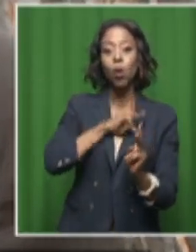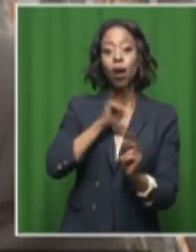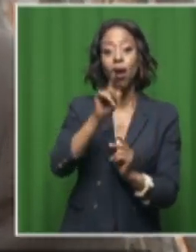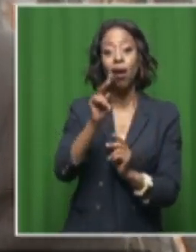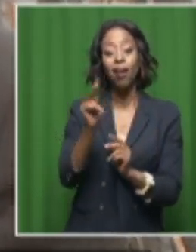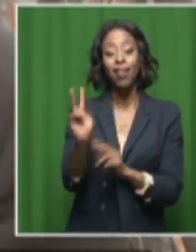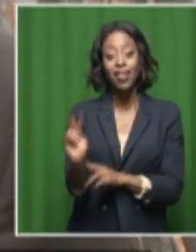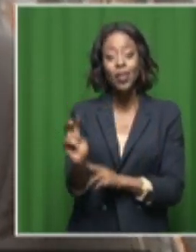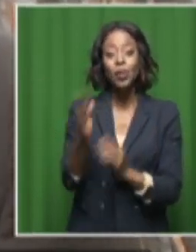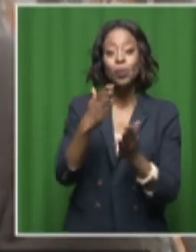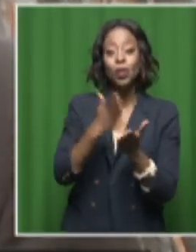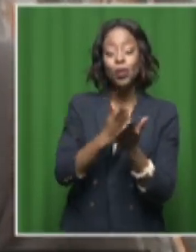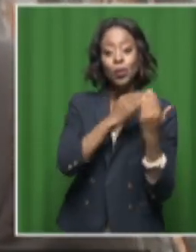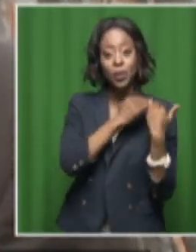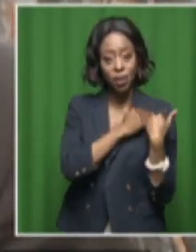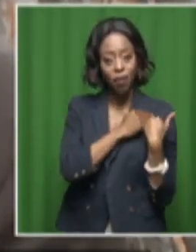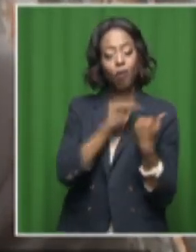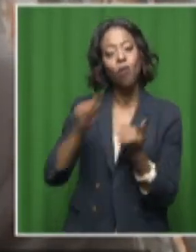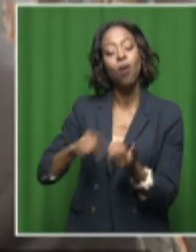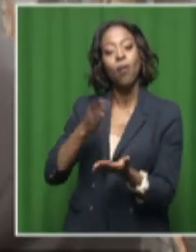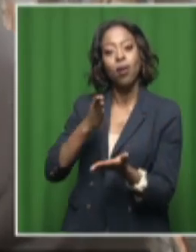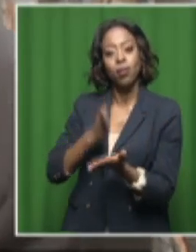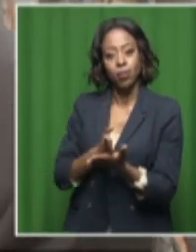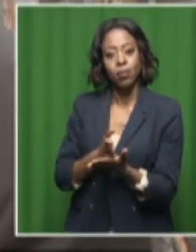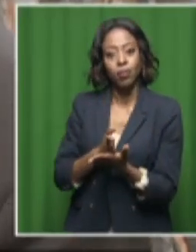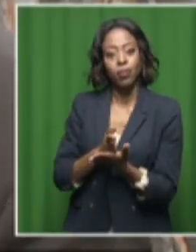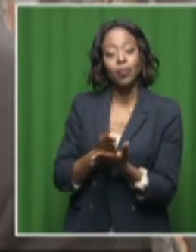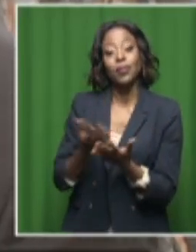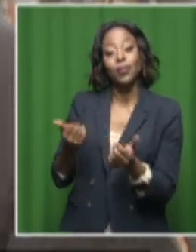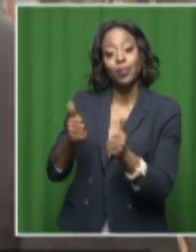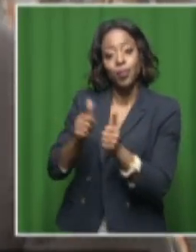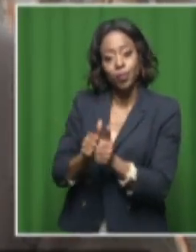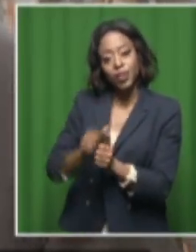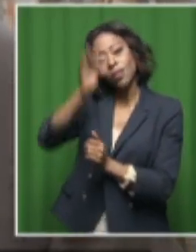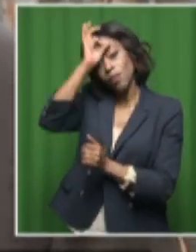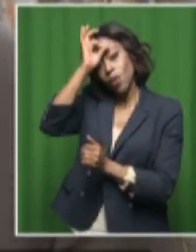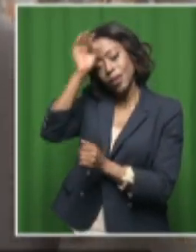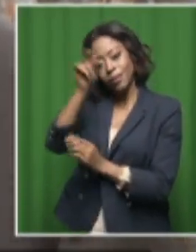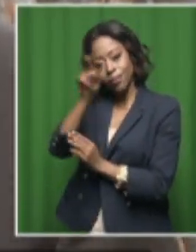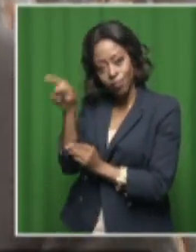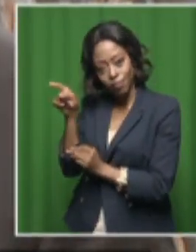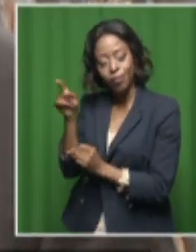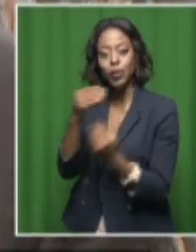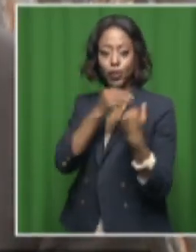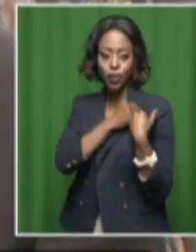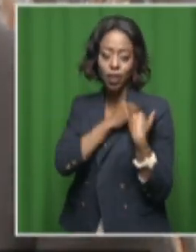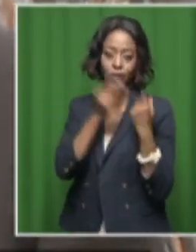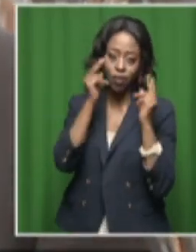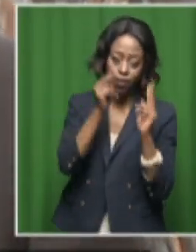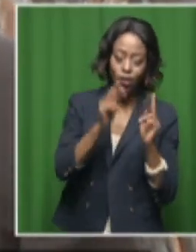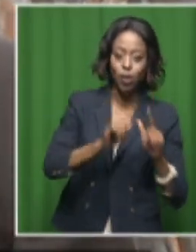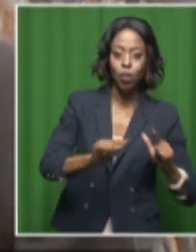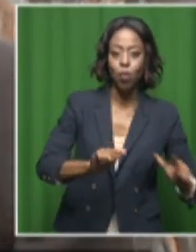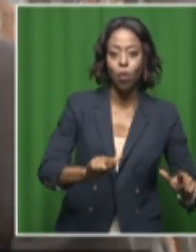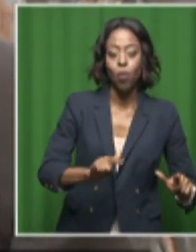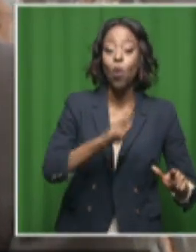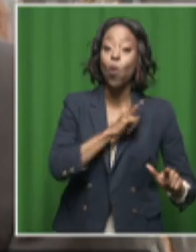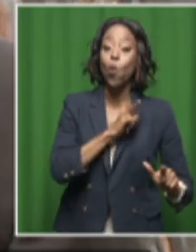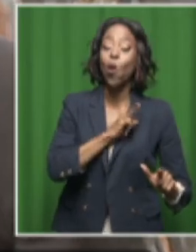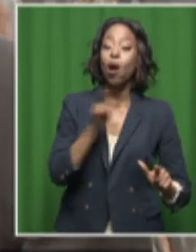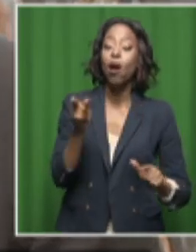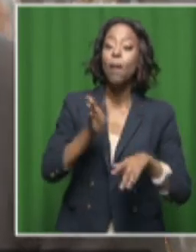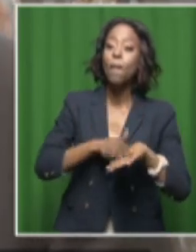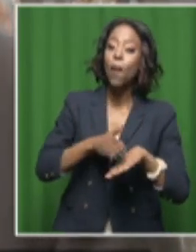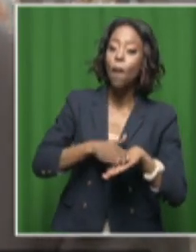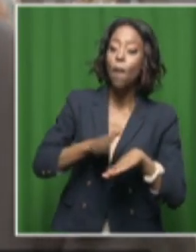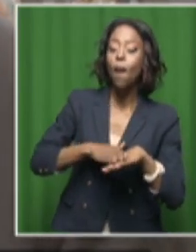tourism safety, we are going to make sure that in partnership with the SABC, they will be safe when they are in Limpopo, because there is more